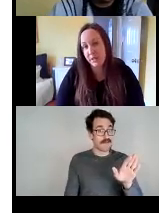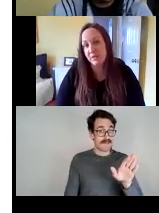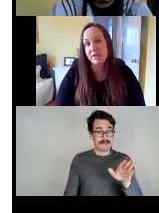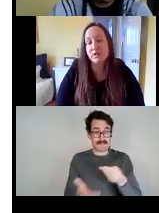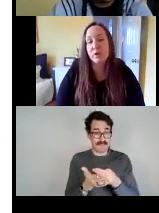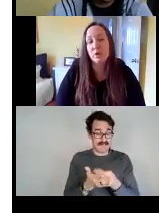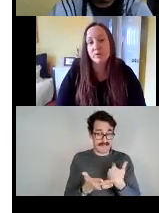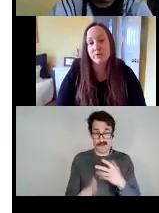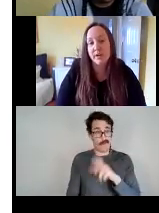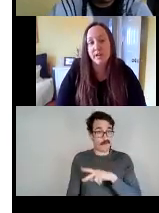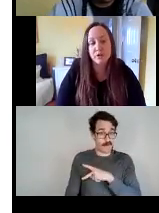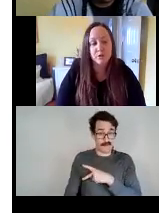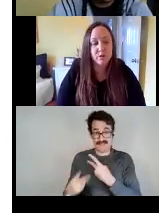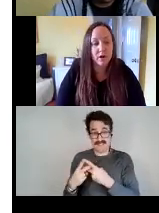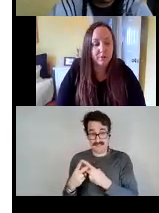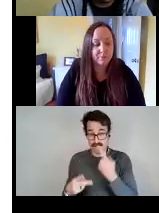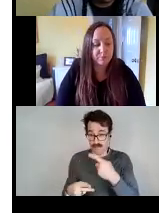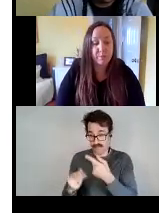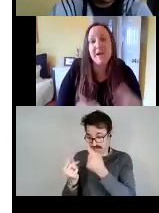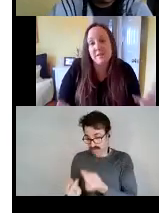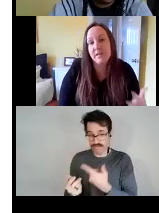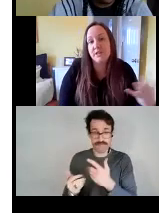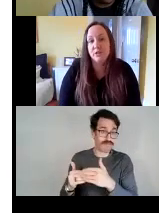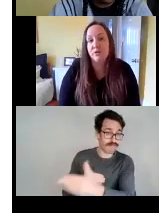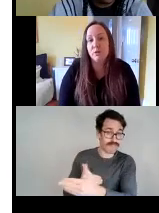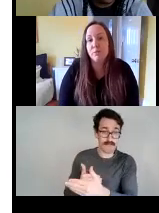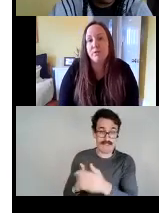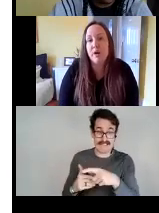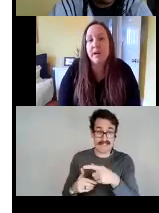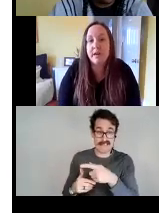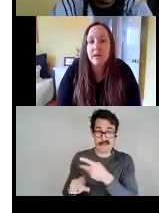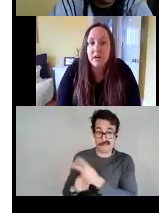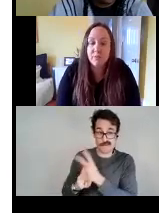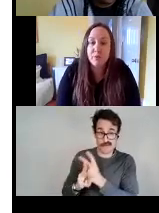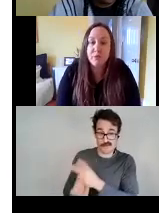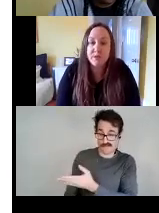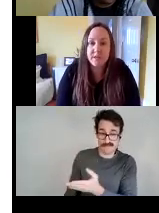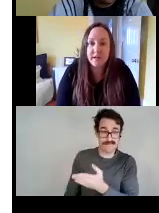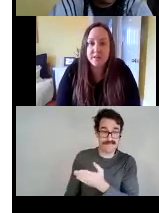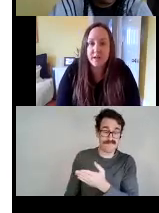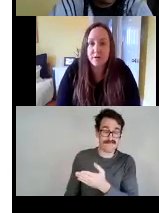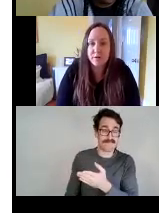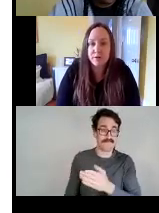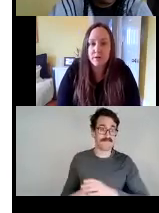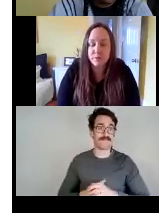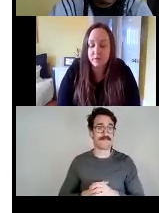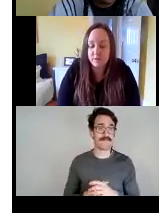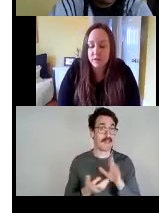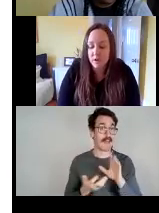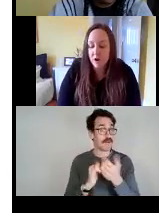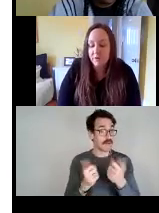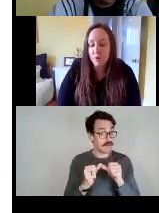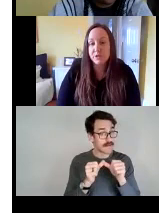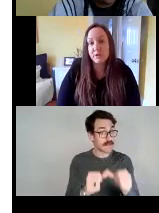personal savings, their own financial capacity to provide improved and enhanced care for their loved